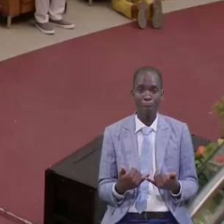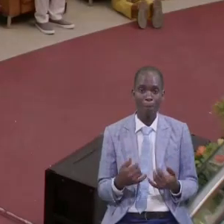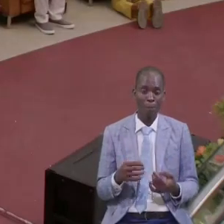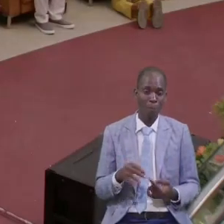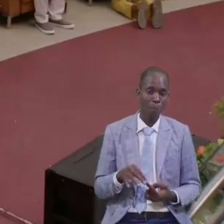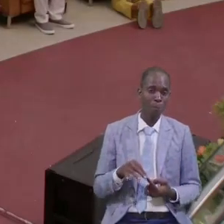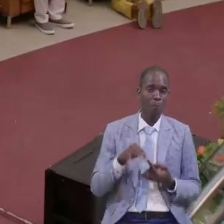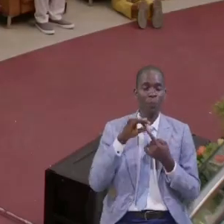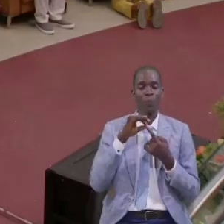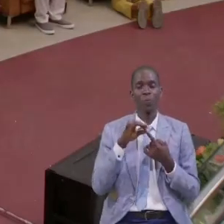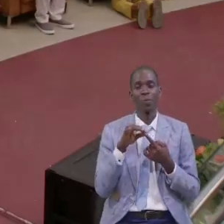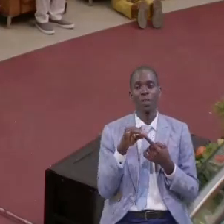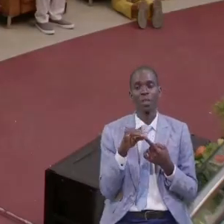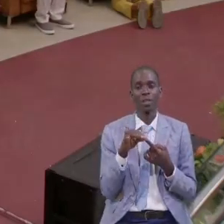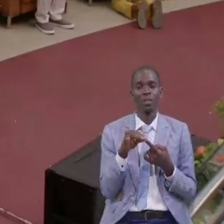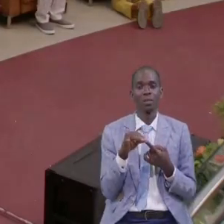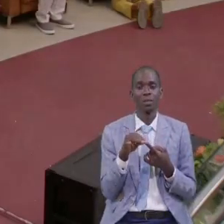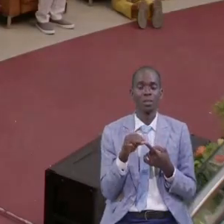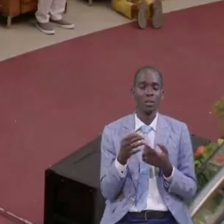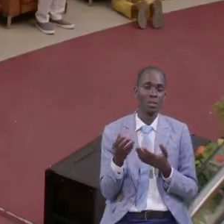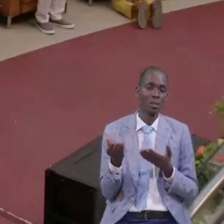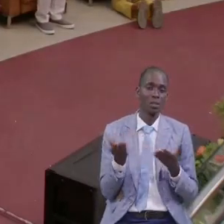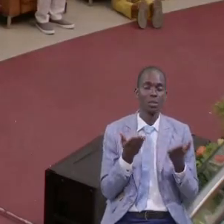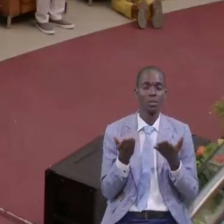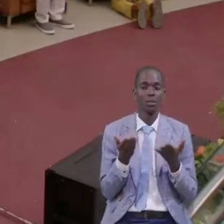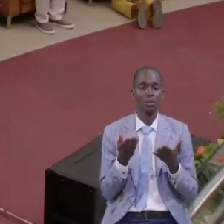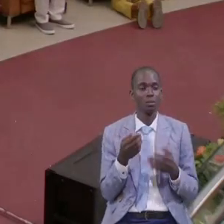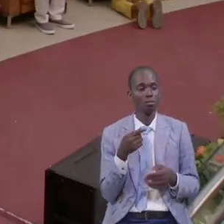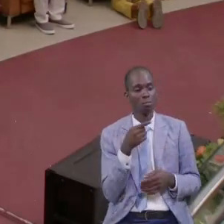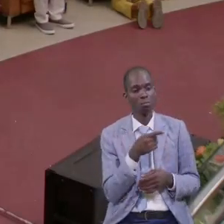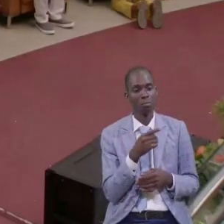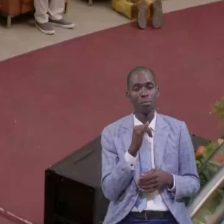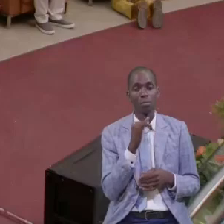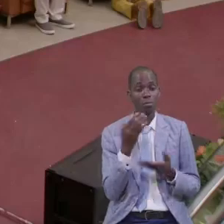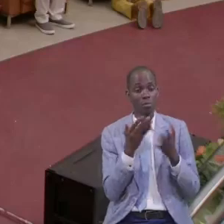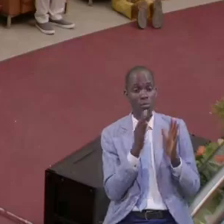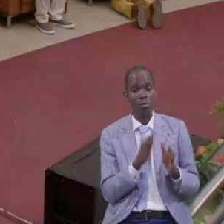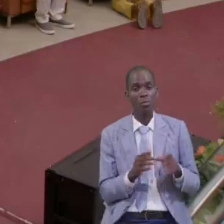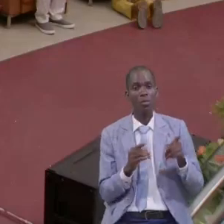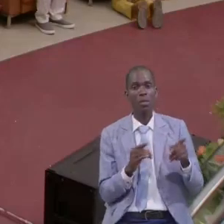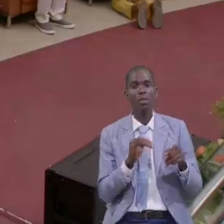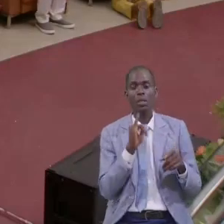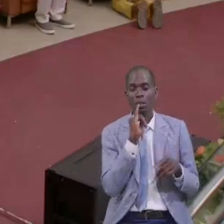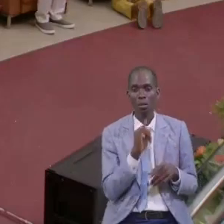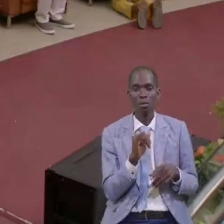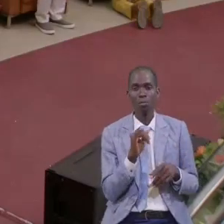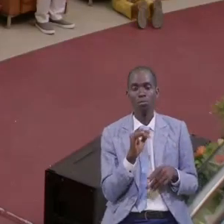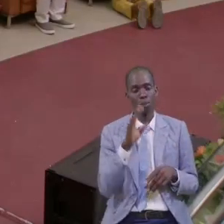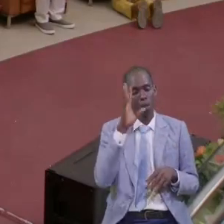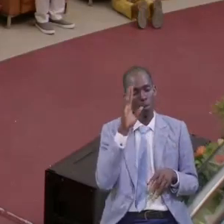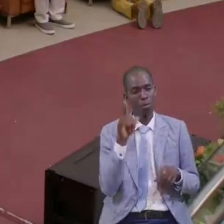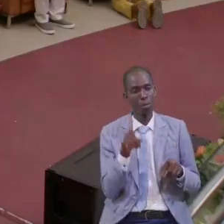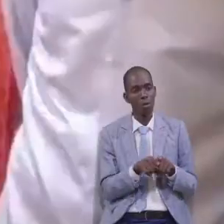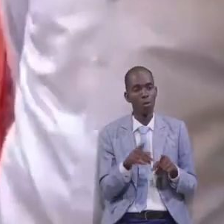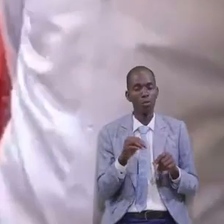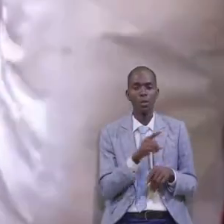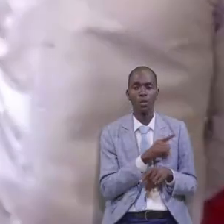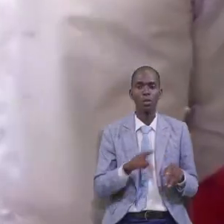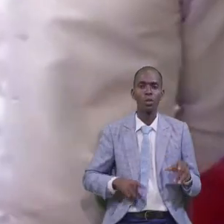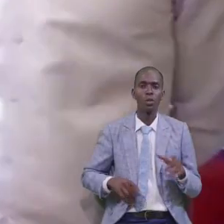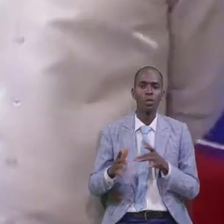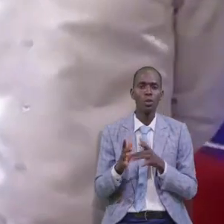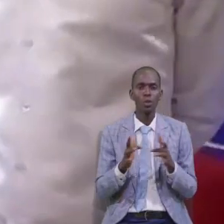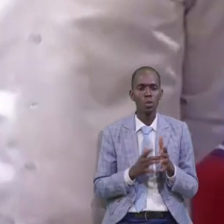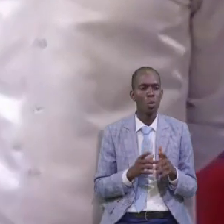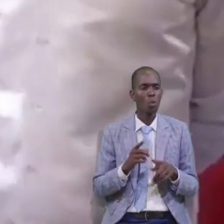particular servant. Really, brother of the Lord Jesus, but he will not say